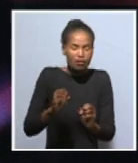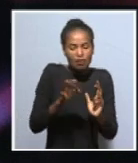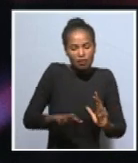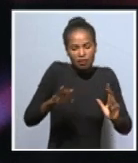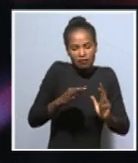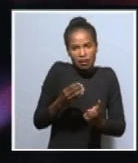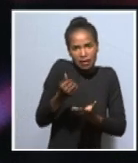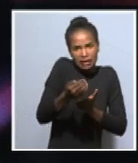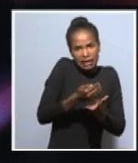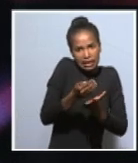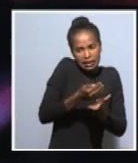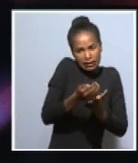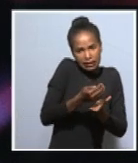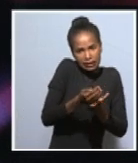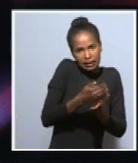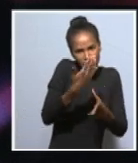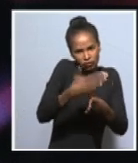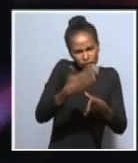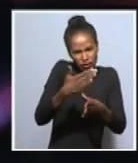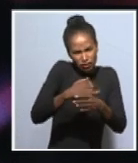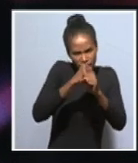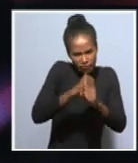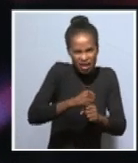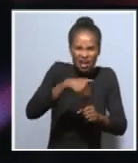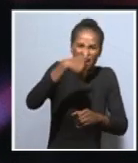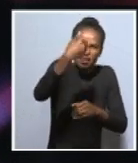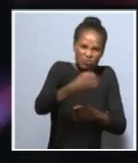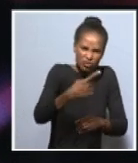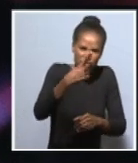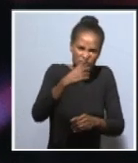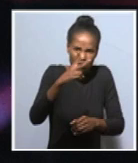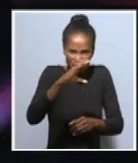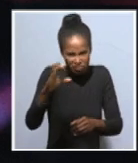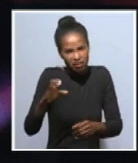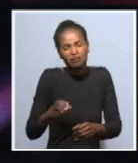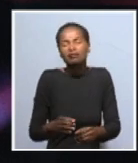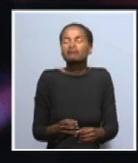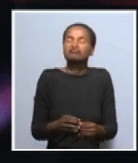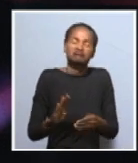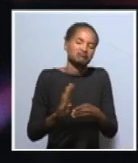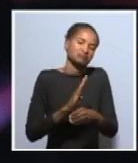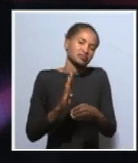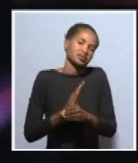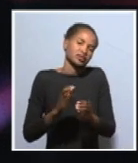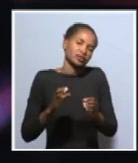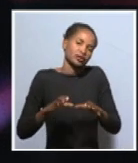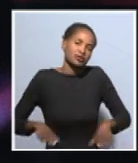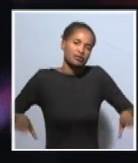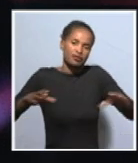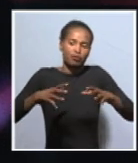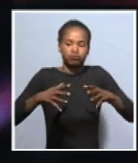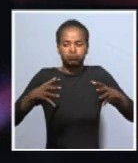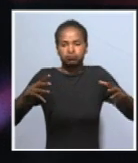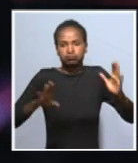something within that period and be able to obviously grow your operations going into the